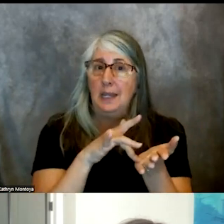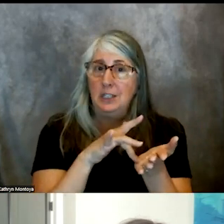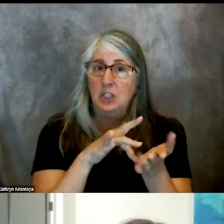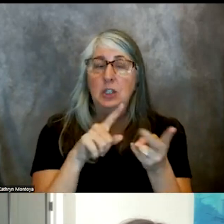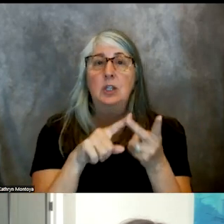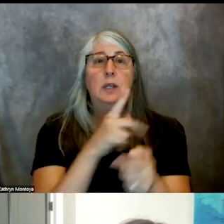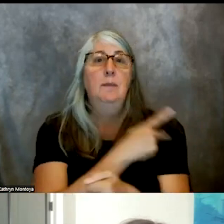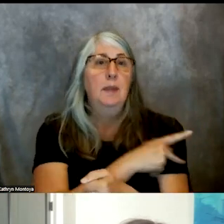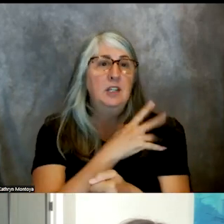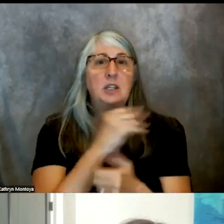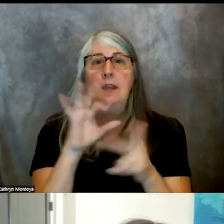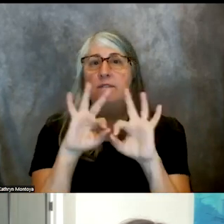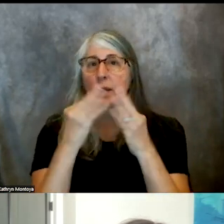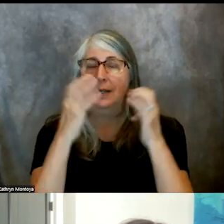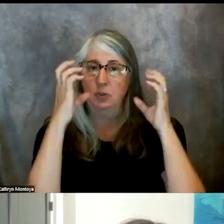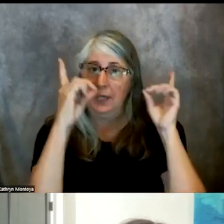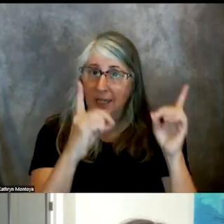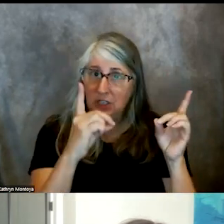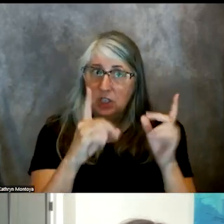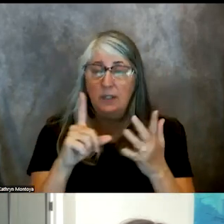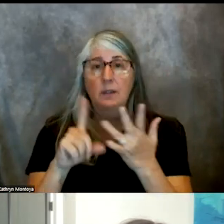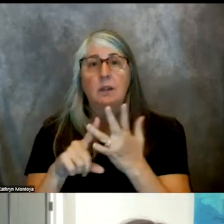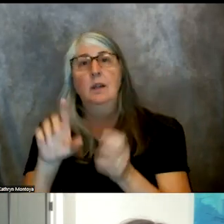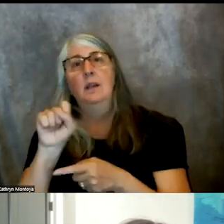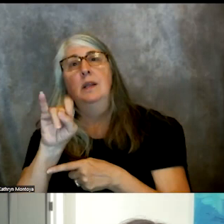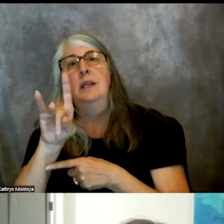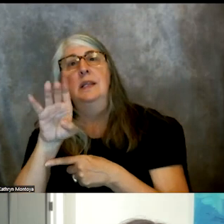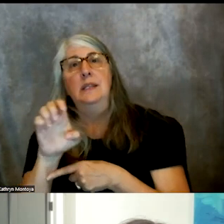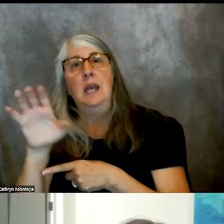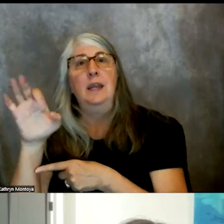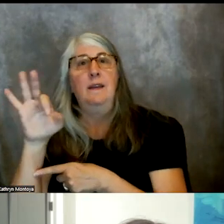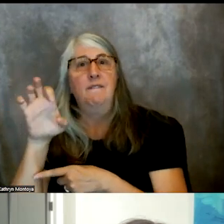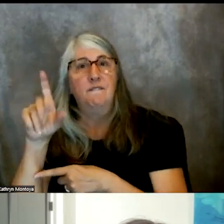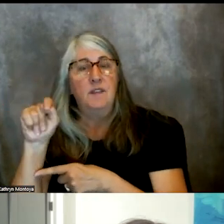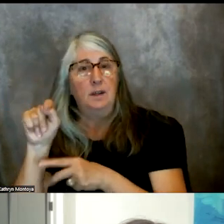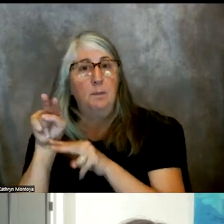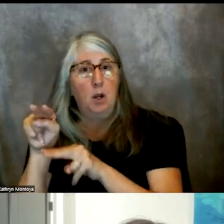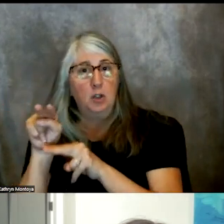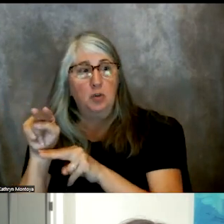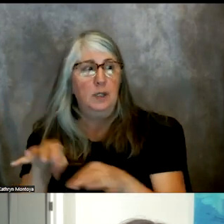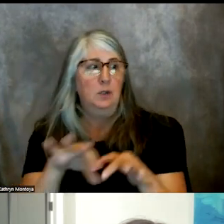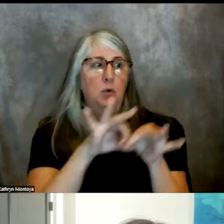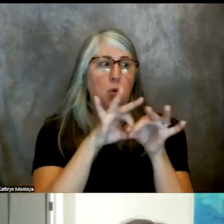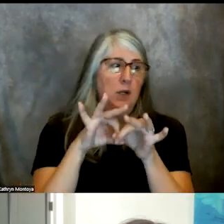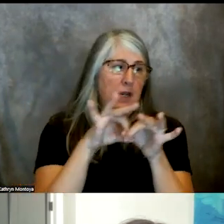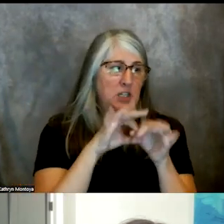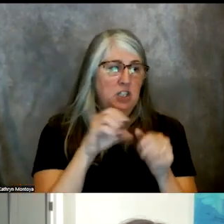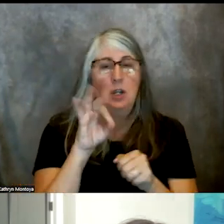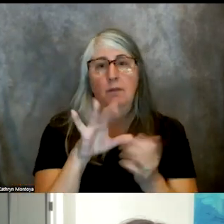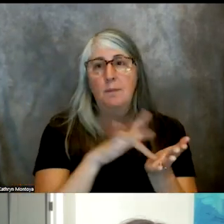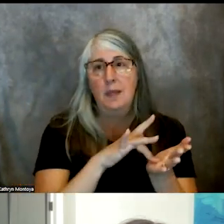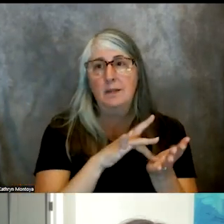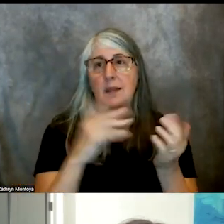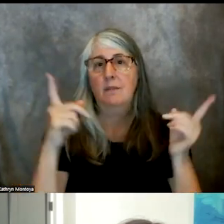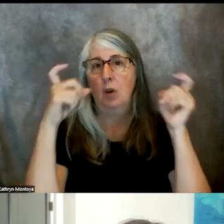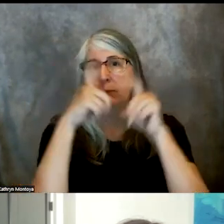patient and family education, side effect monitoring, coordination of medicines that have